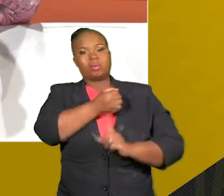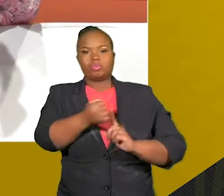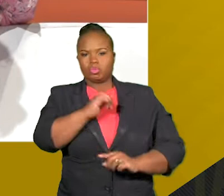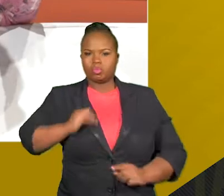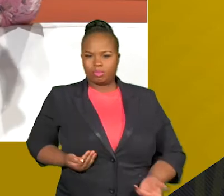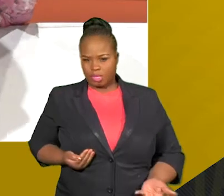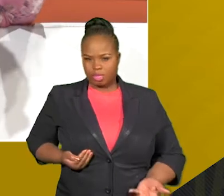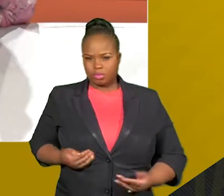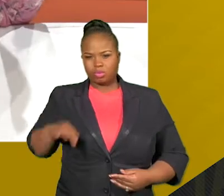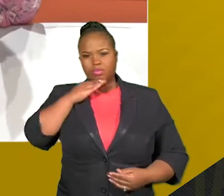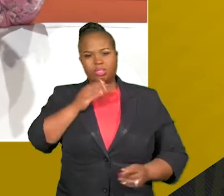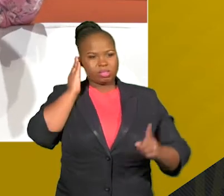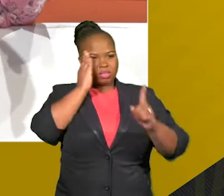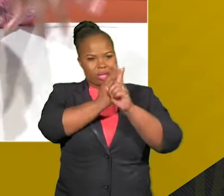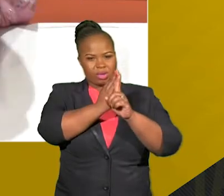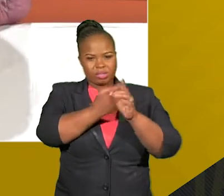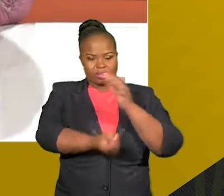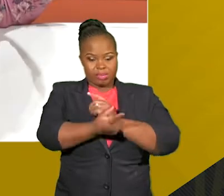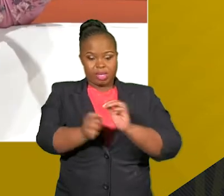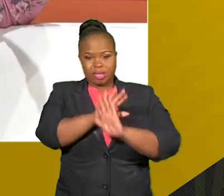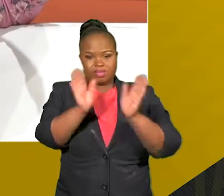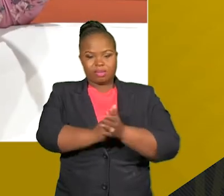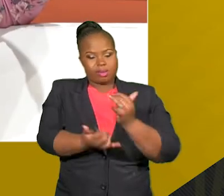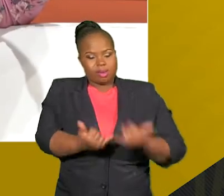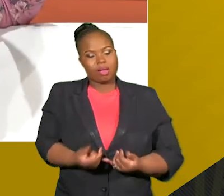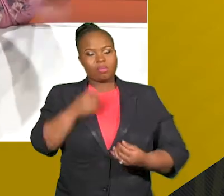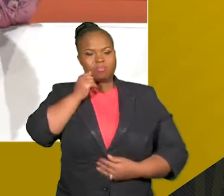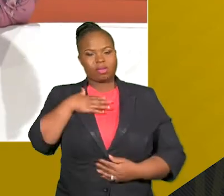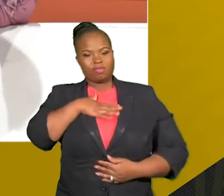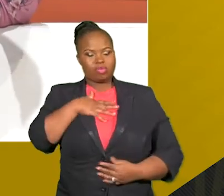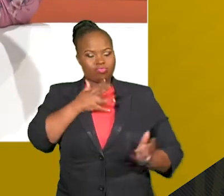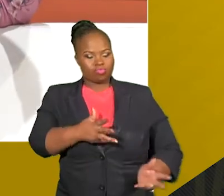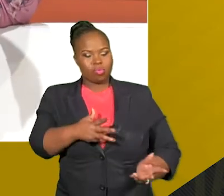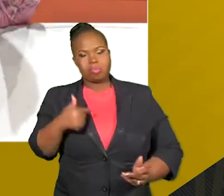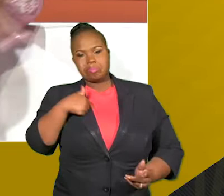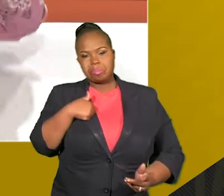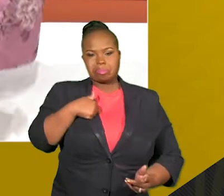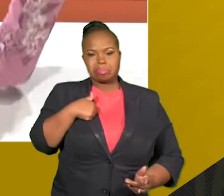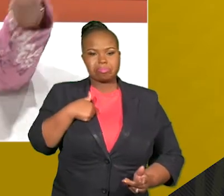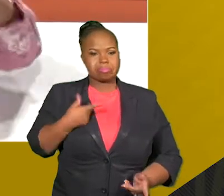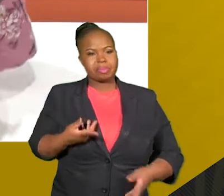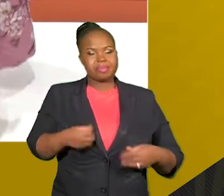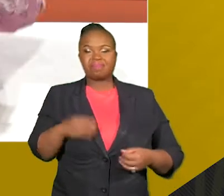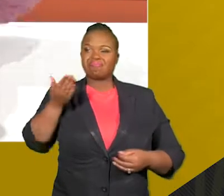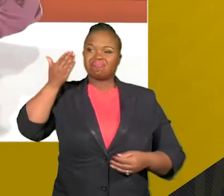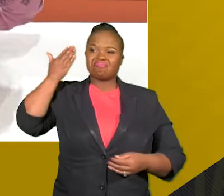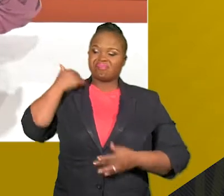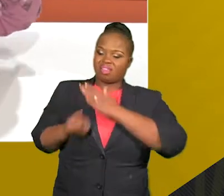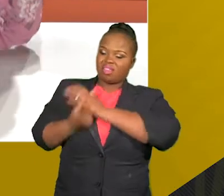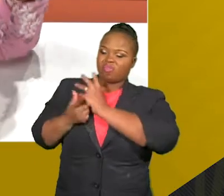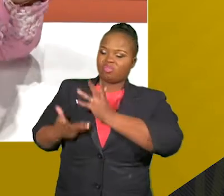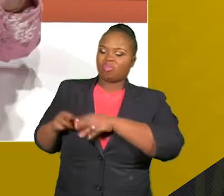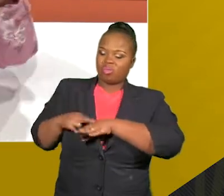ya kere. Which means that it's a direct consequence now of the way men have been feeling about how they've been molded by the past,